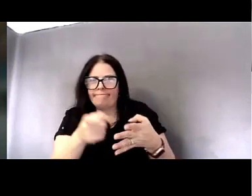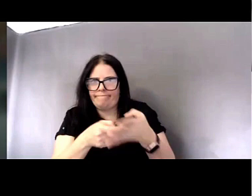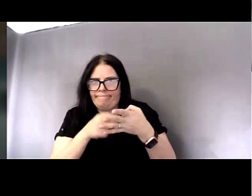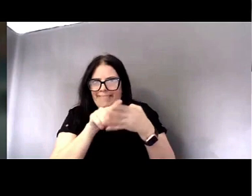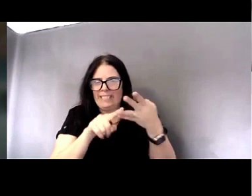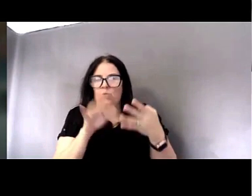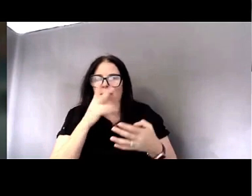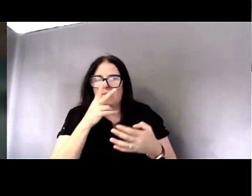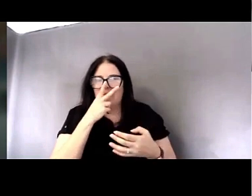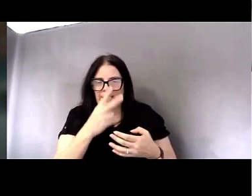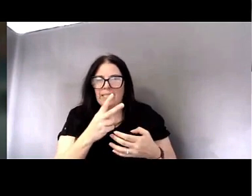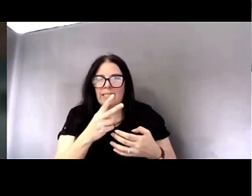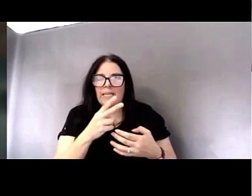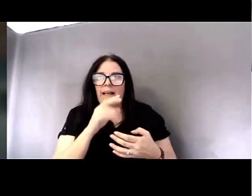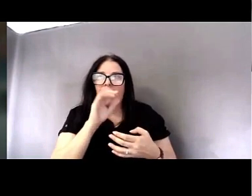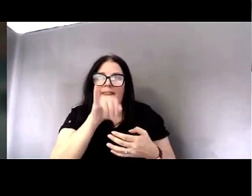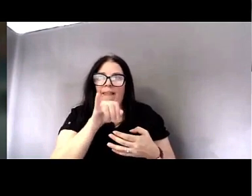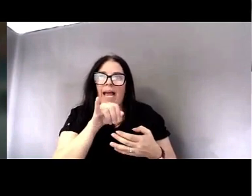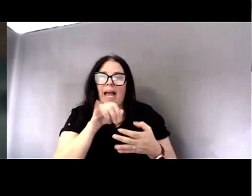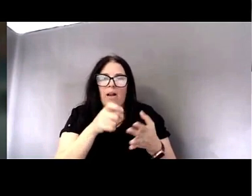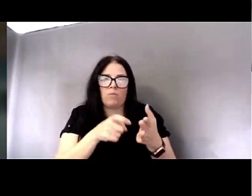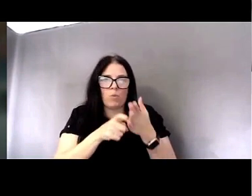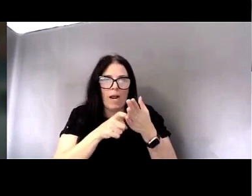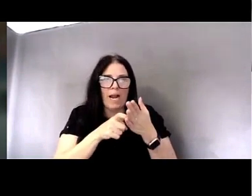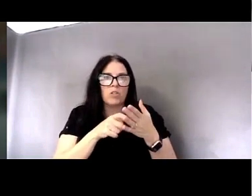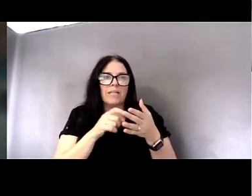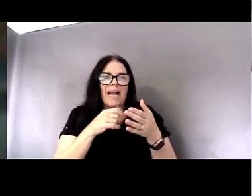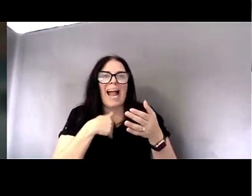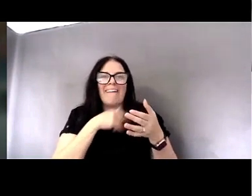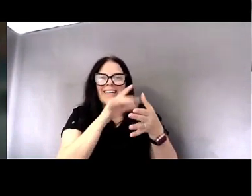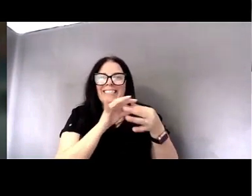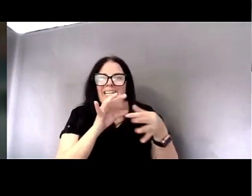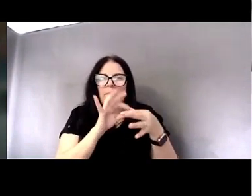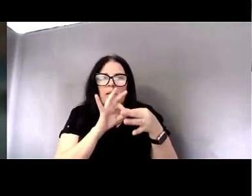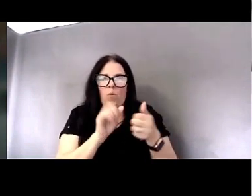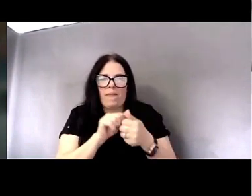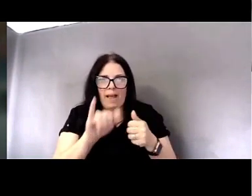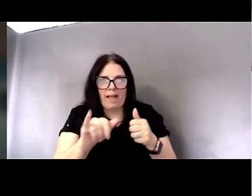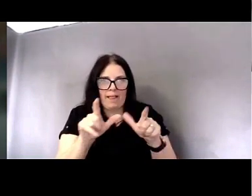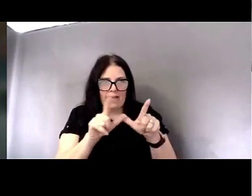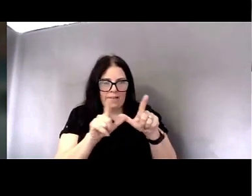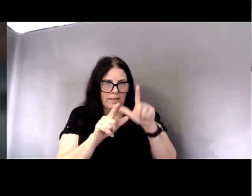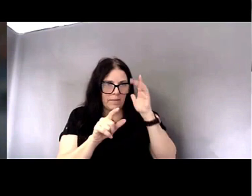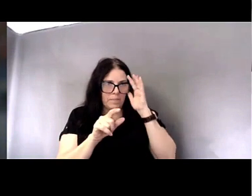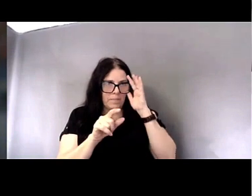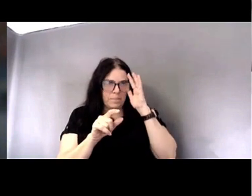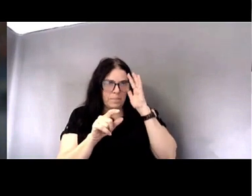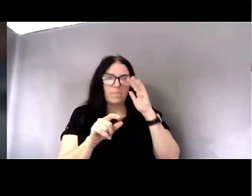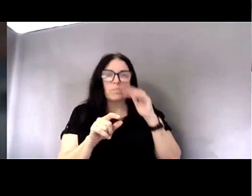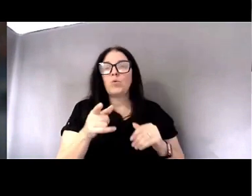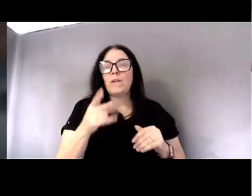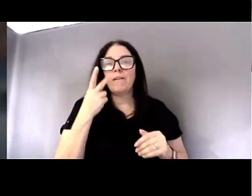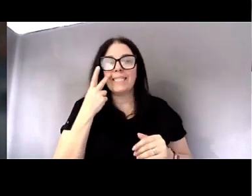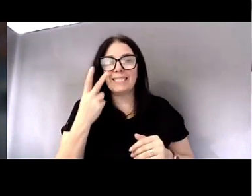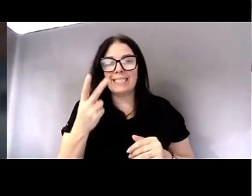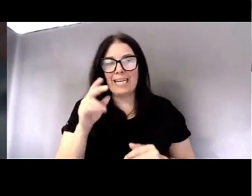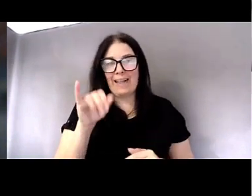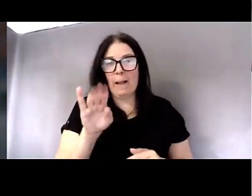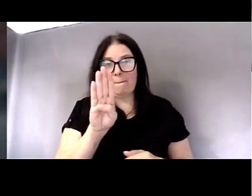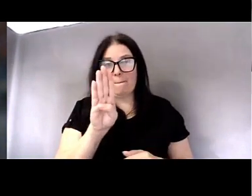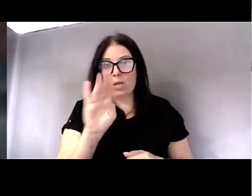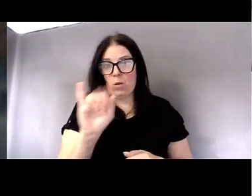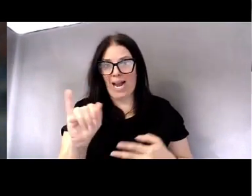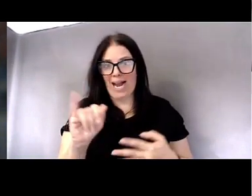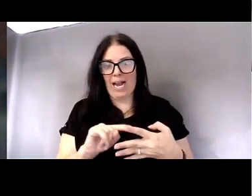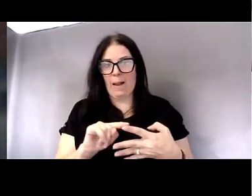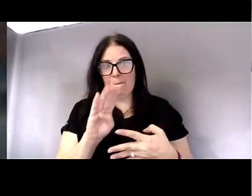You'll see the resources and the statement of the license. So if you see the BY,